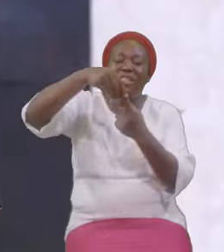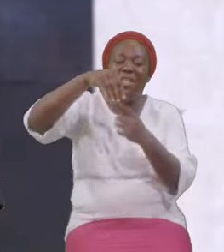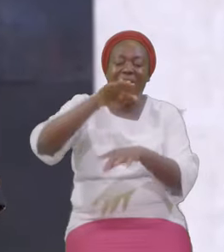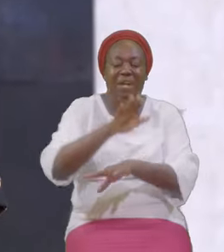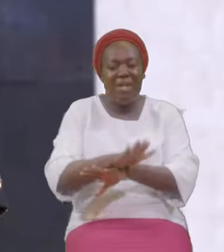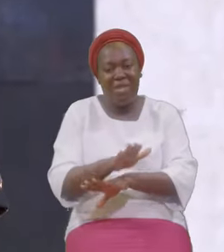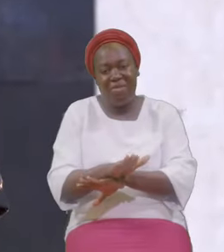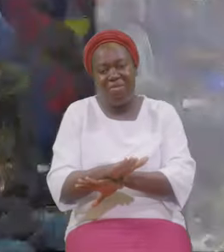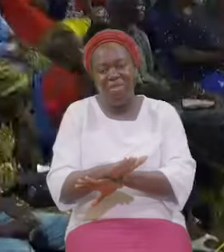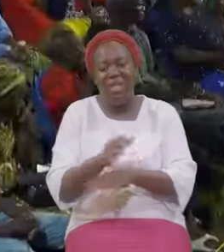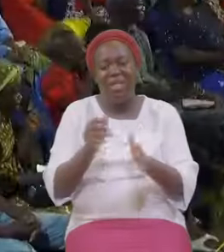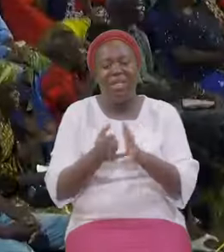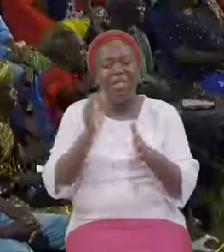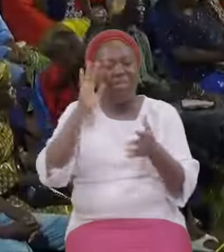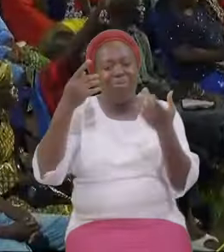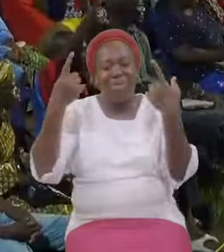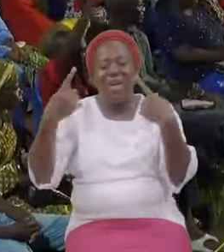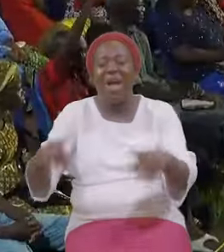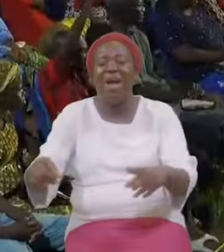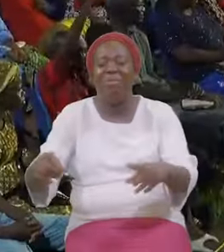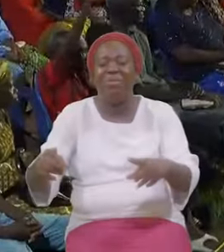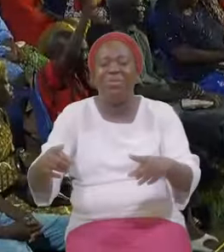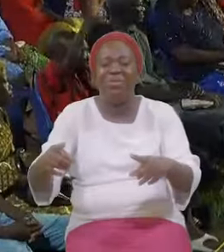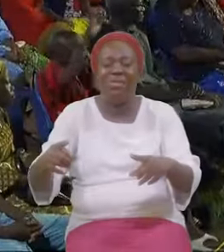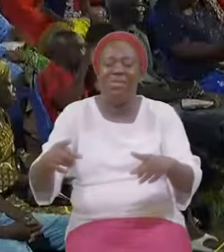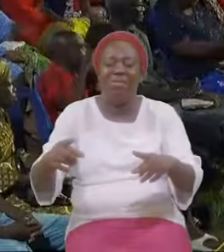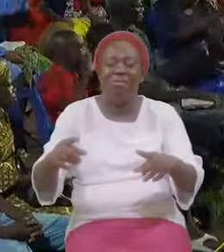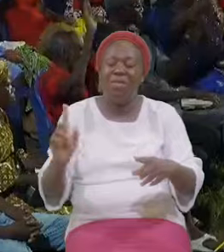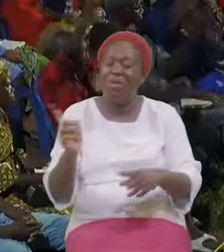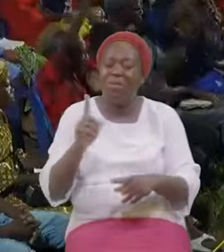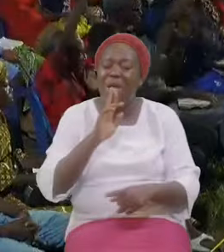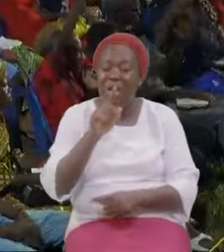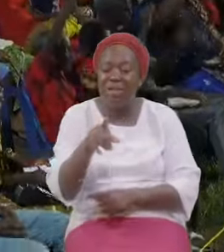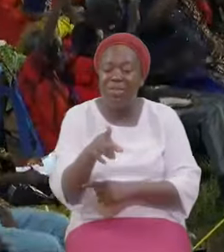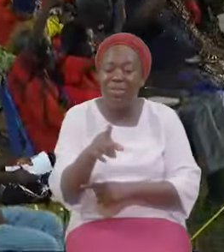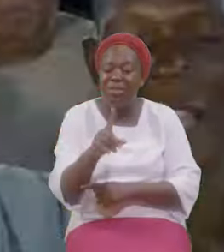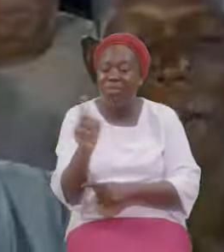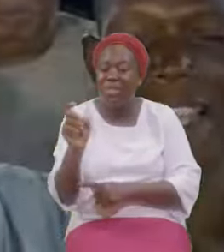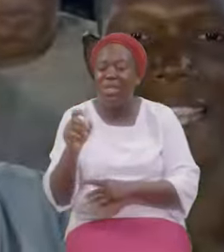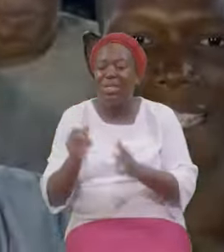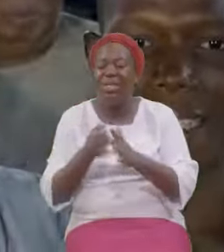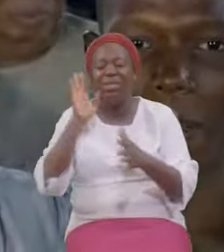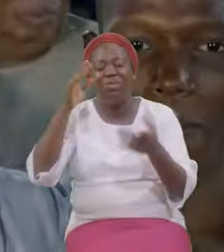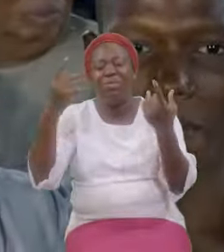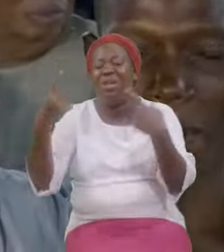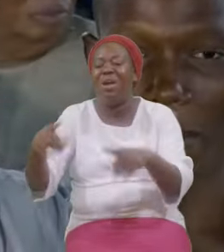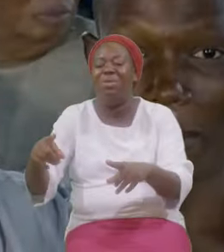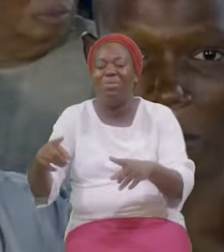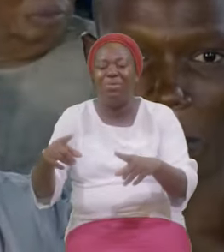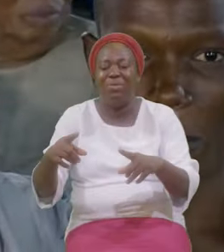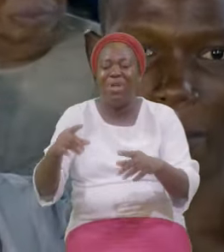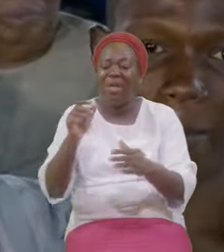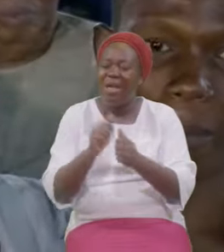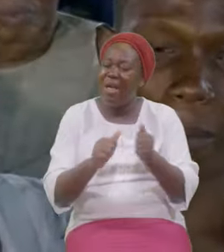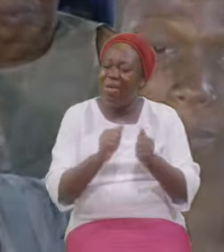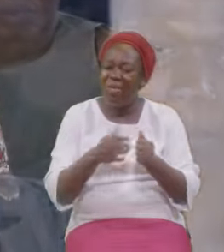will happen. Where are you? It will happen. Everything shakable